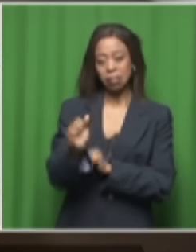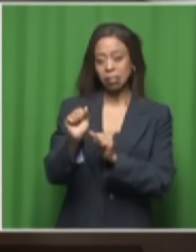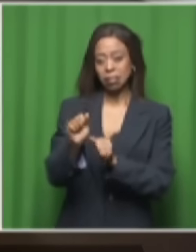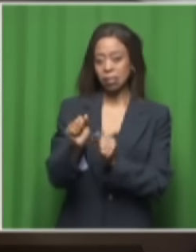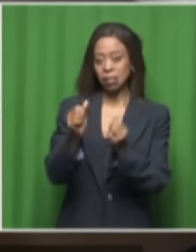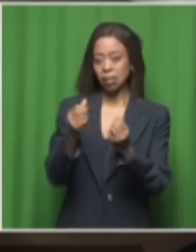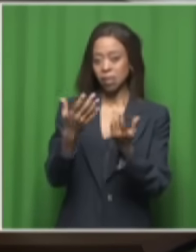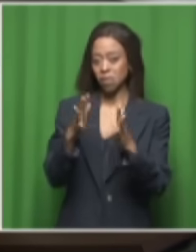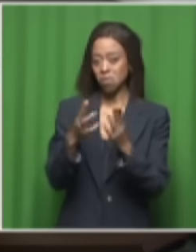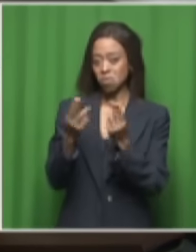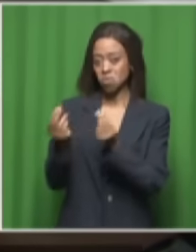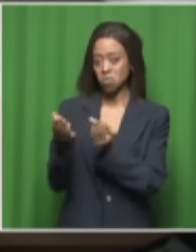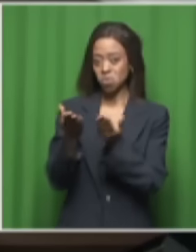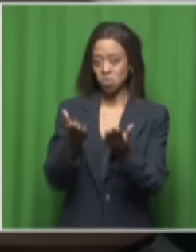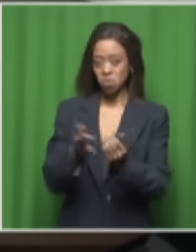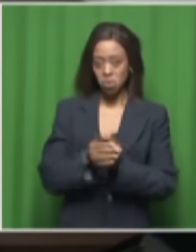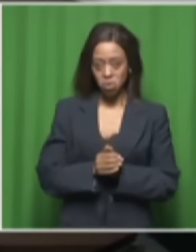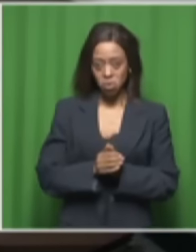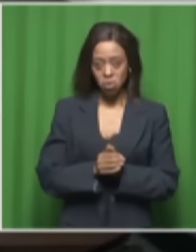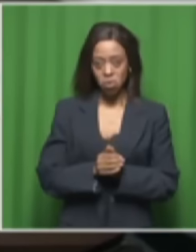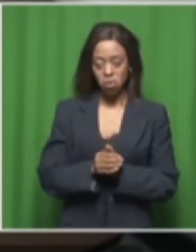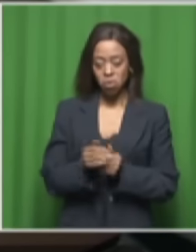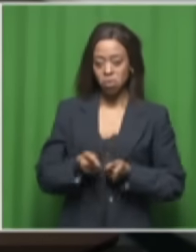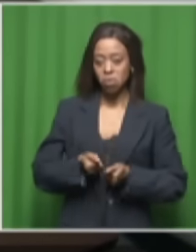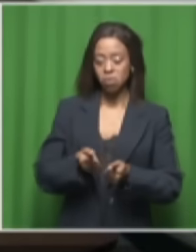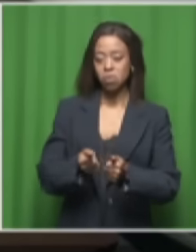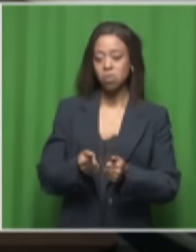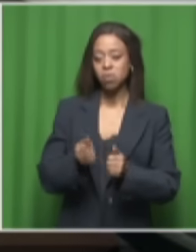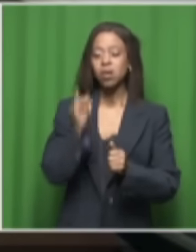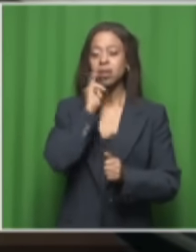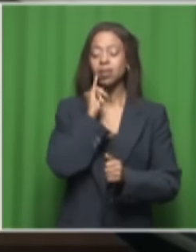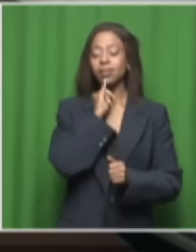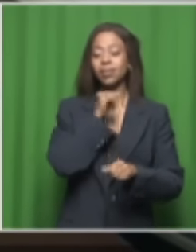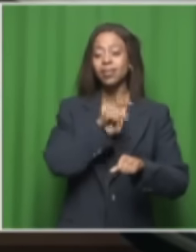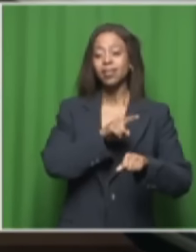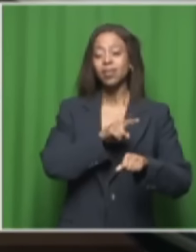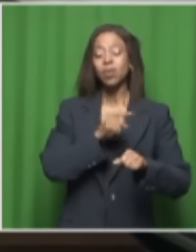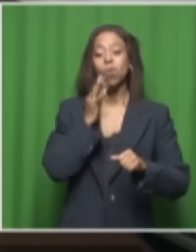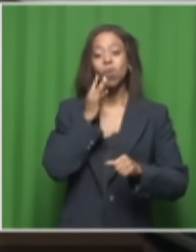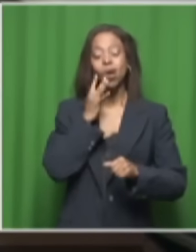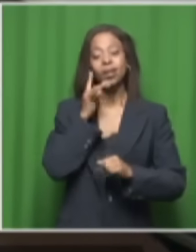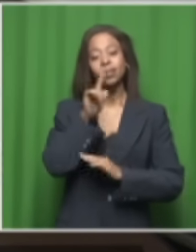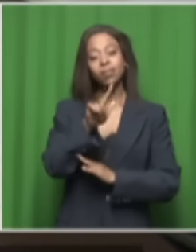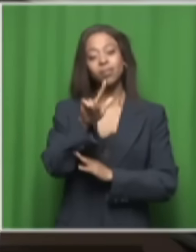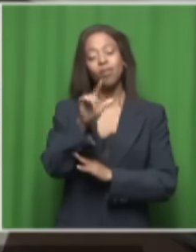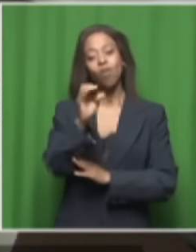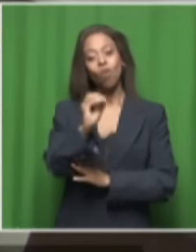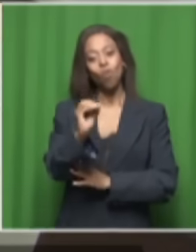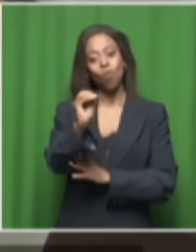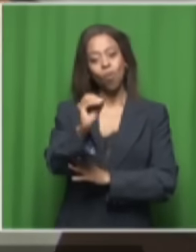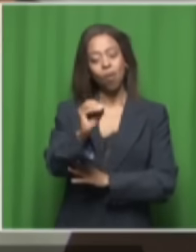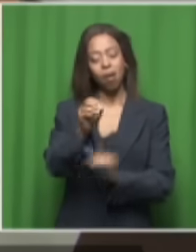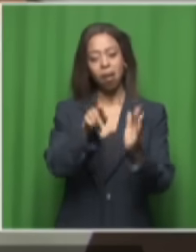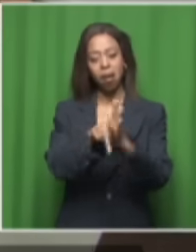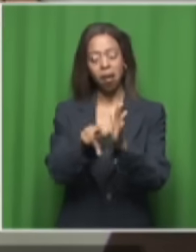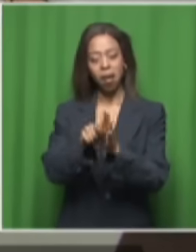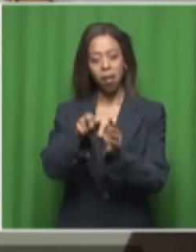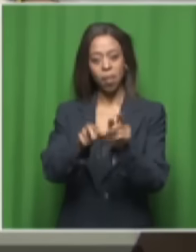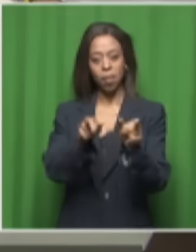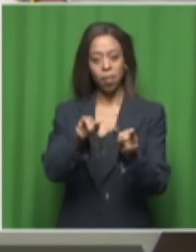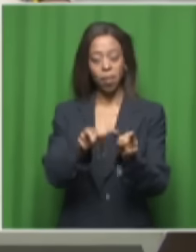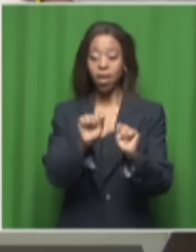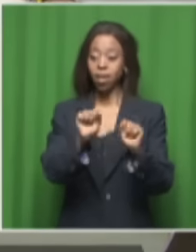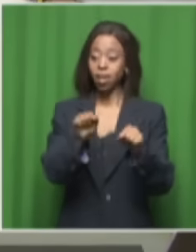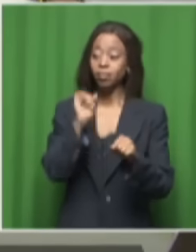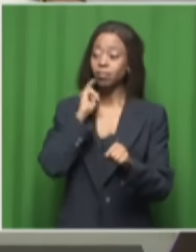have done. Going into Israel on the 7th of October, killing people the way that they did. We're putting Israel on